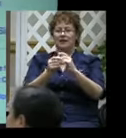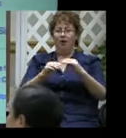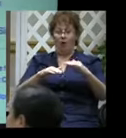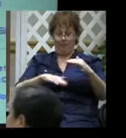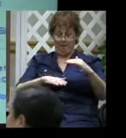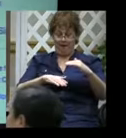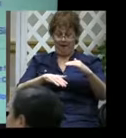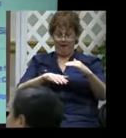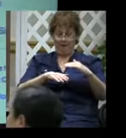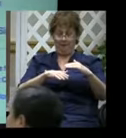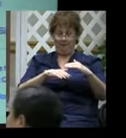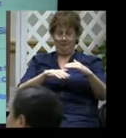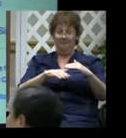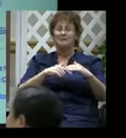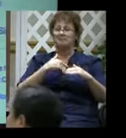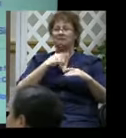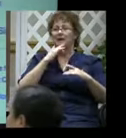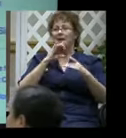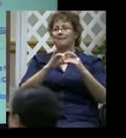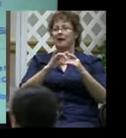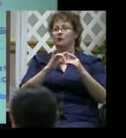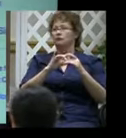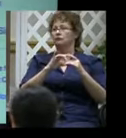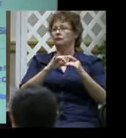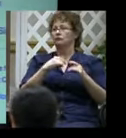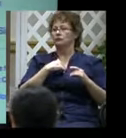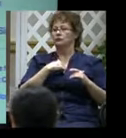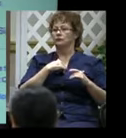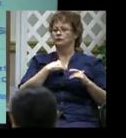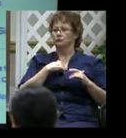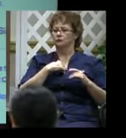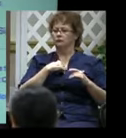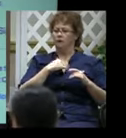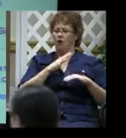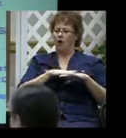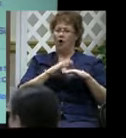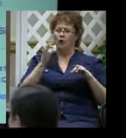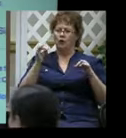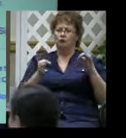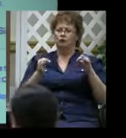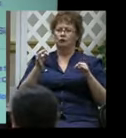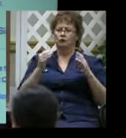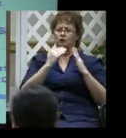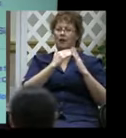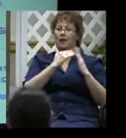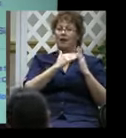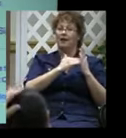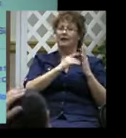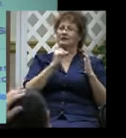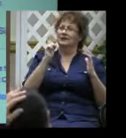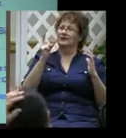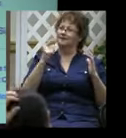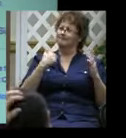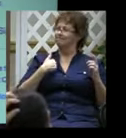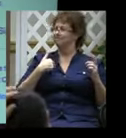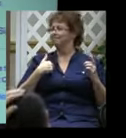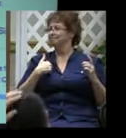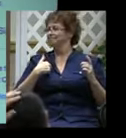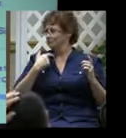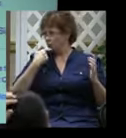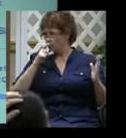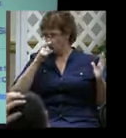bottom, I did mention that I was on the judiciary's list because it gives some credibility.